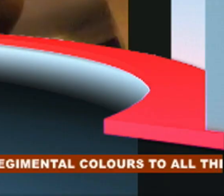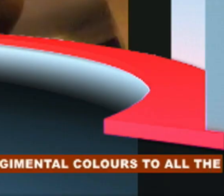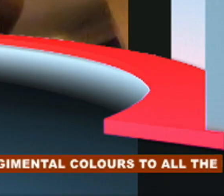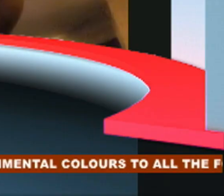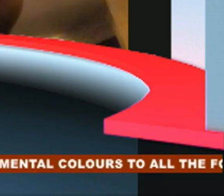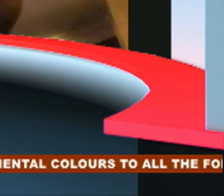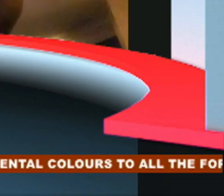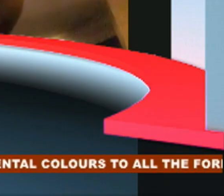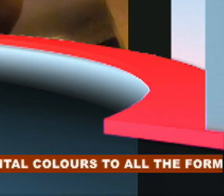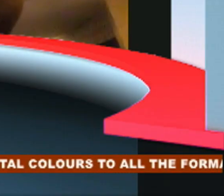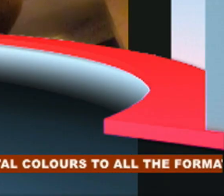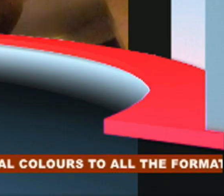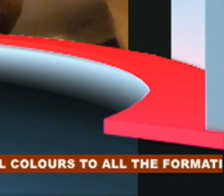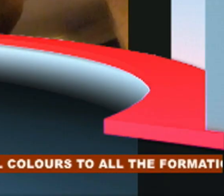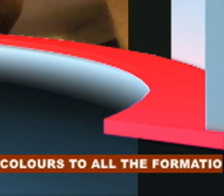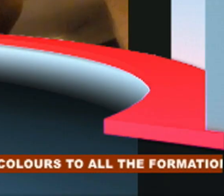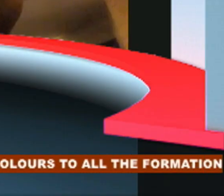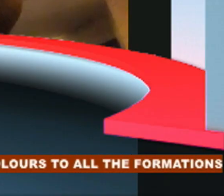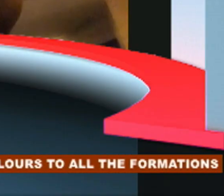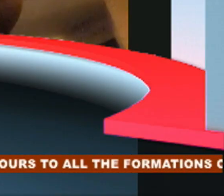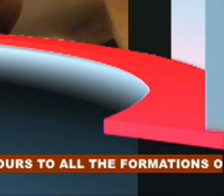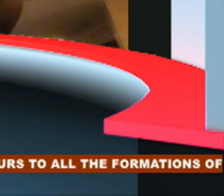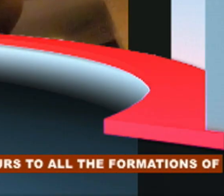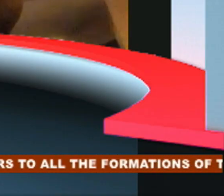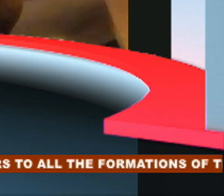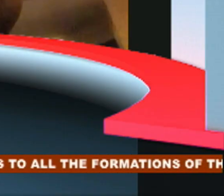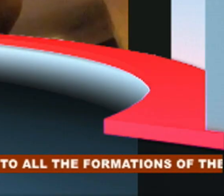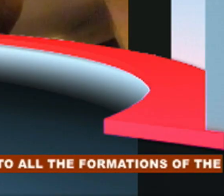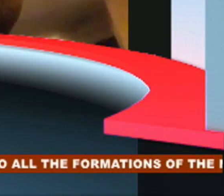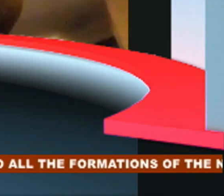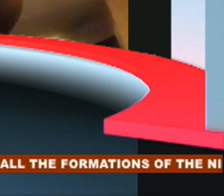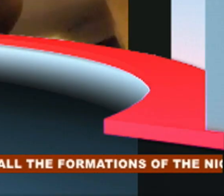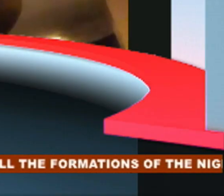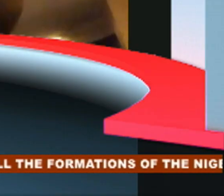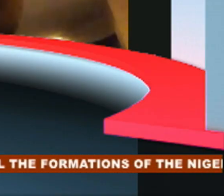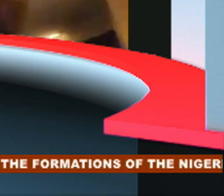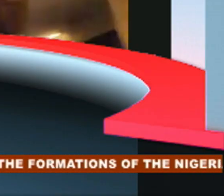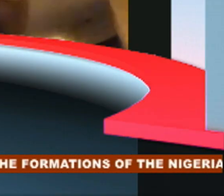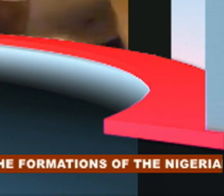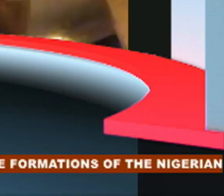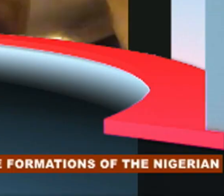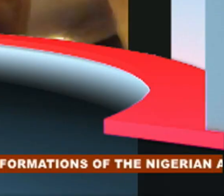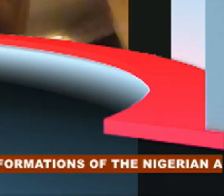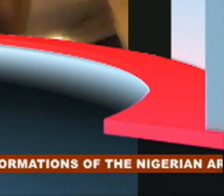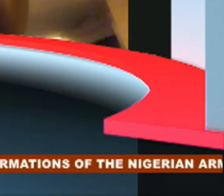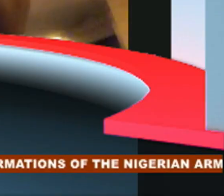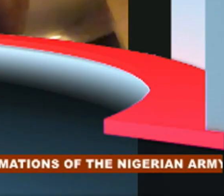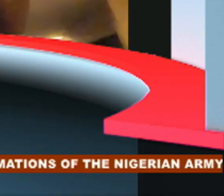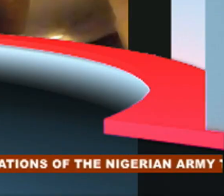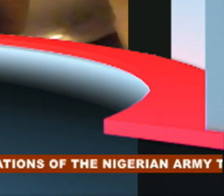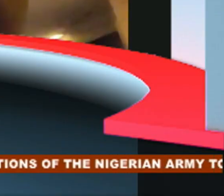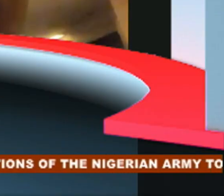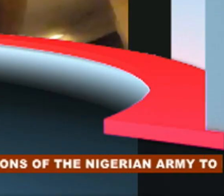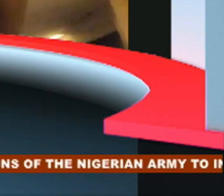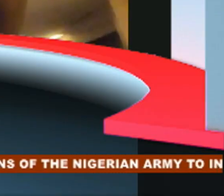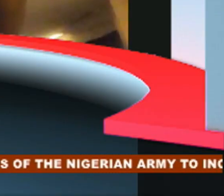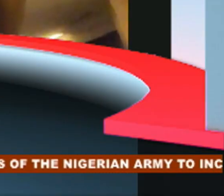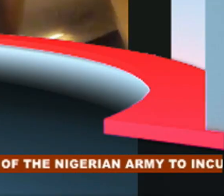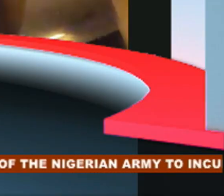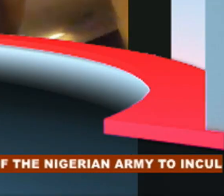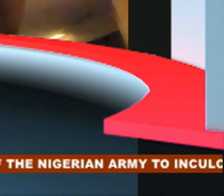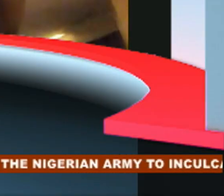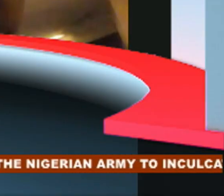us with the Nigerian government's efforts at bringing back its citizens safely from war-ravaged